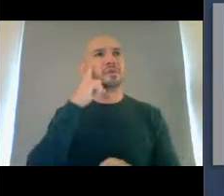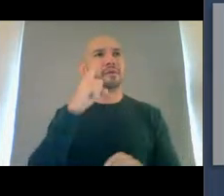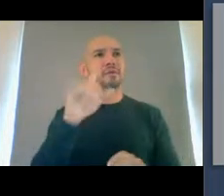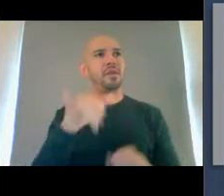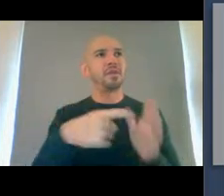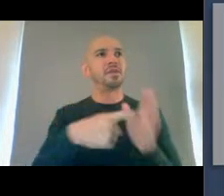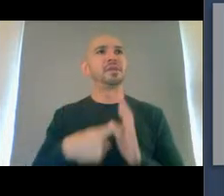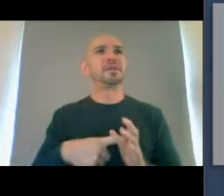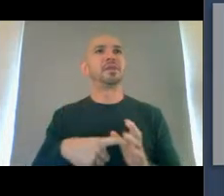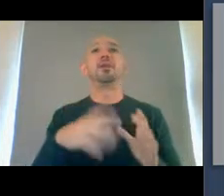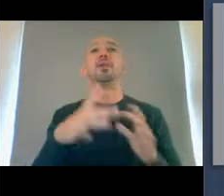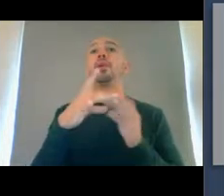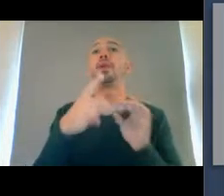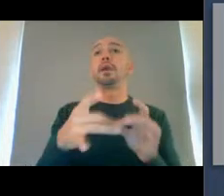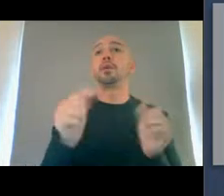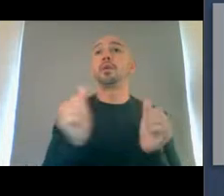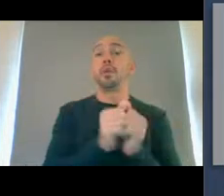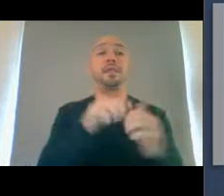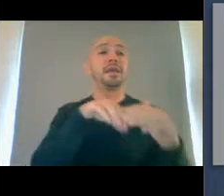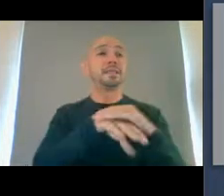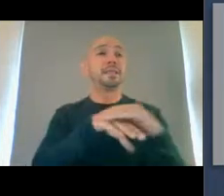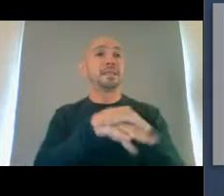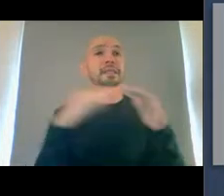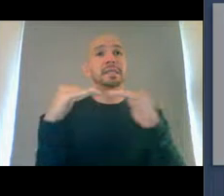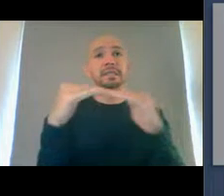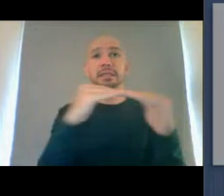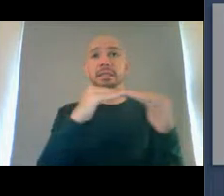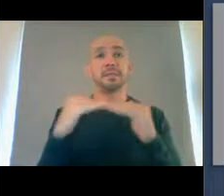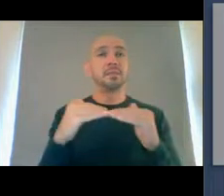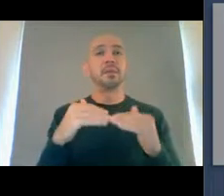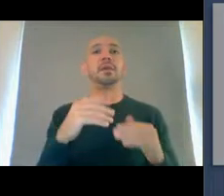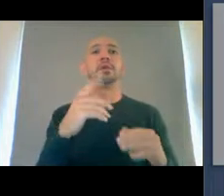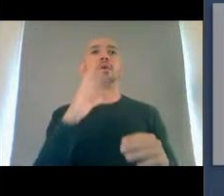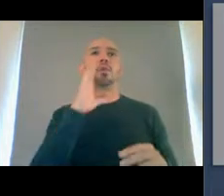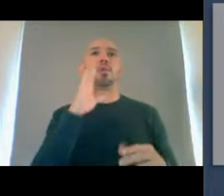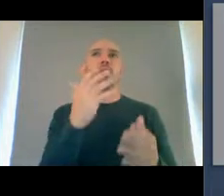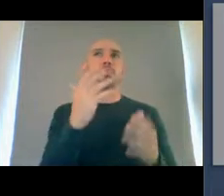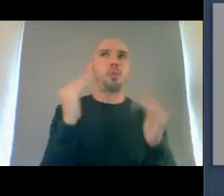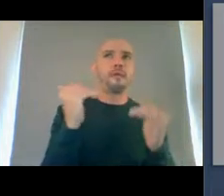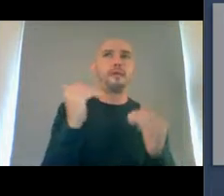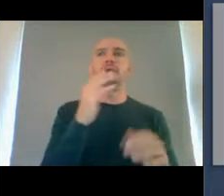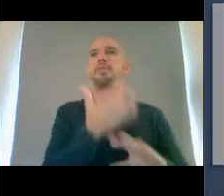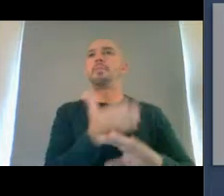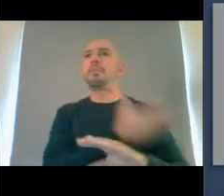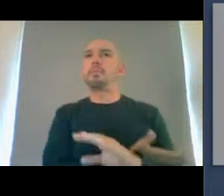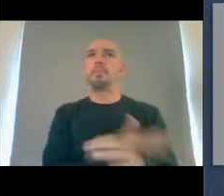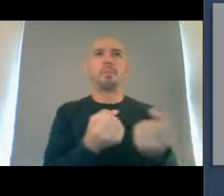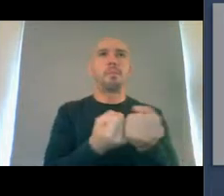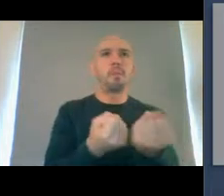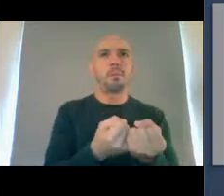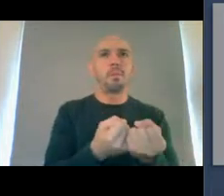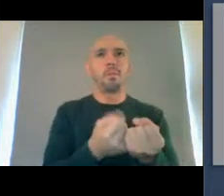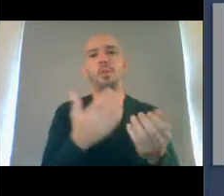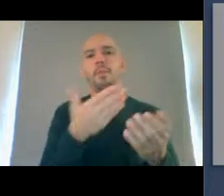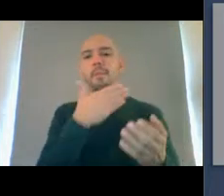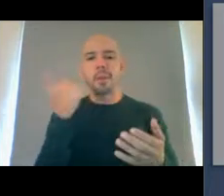engagement and accessibility which we hope will promote more equitable outcomes in project selection